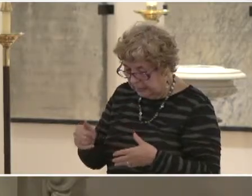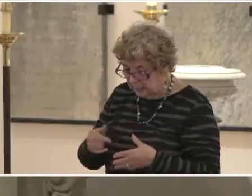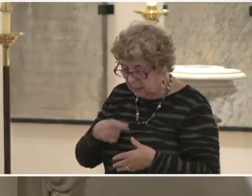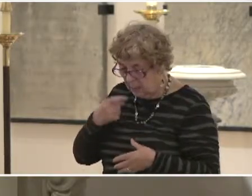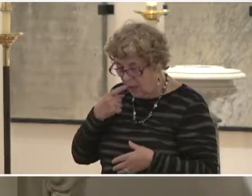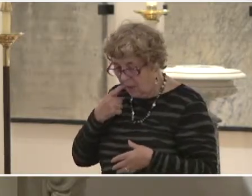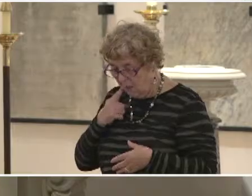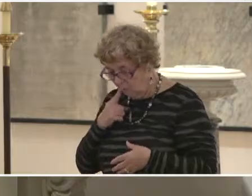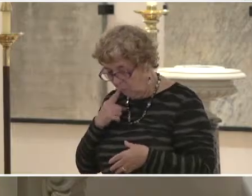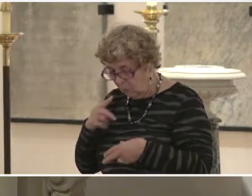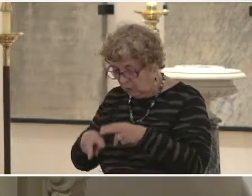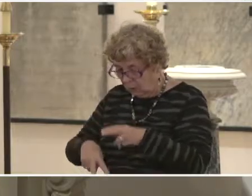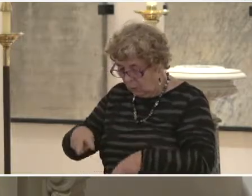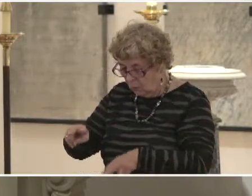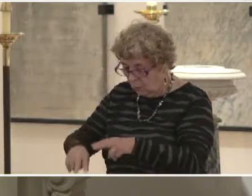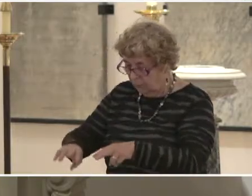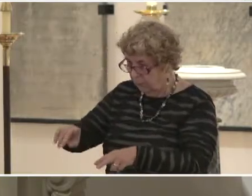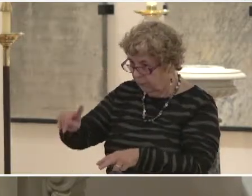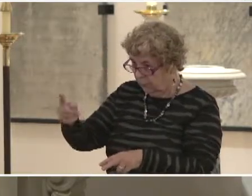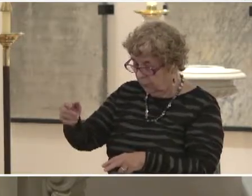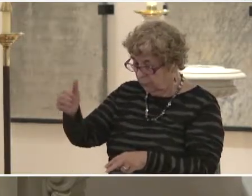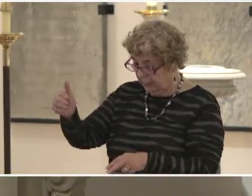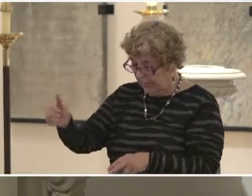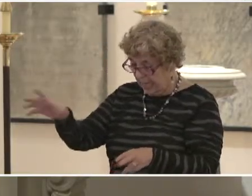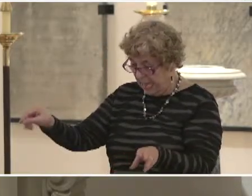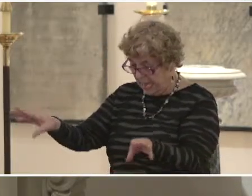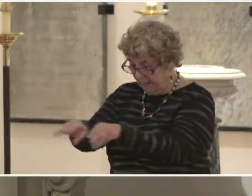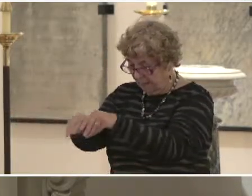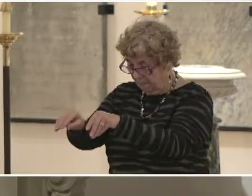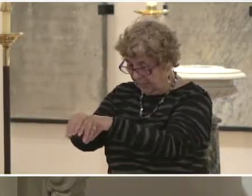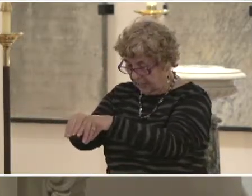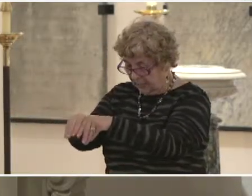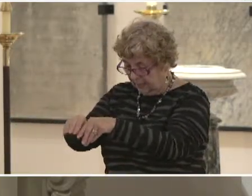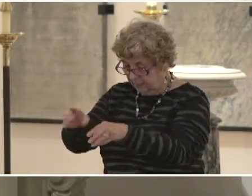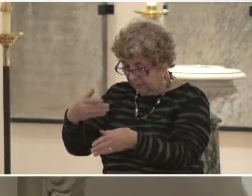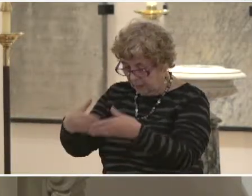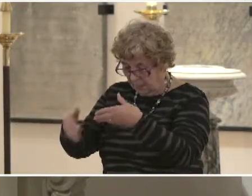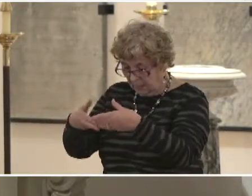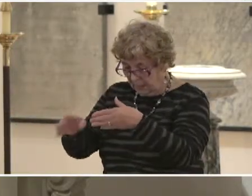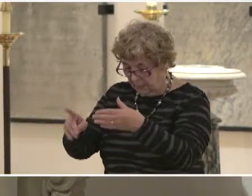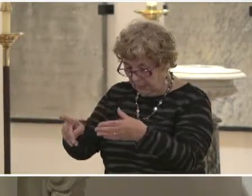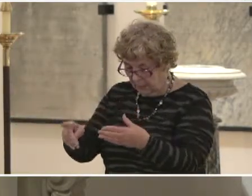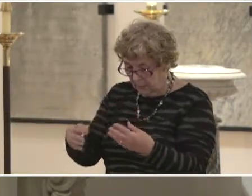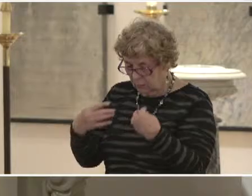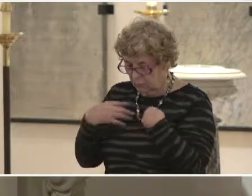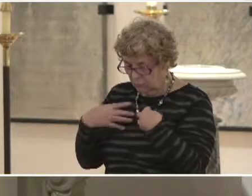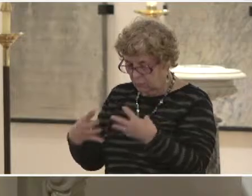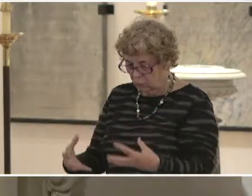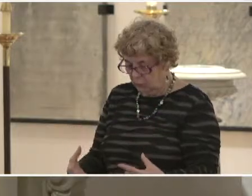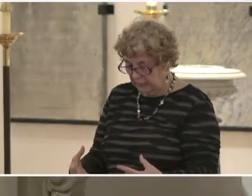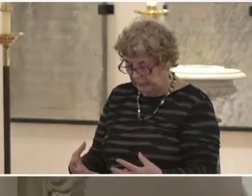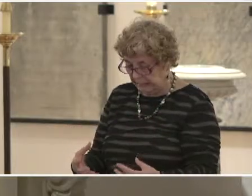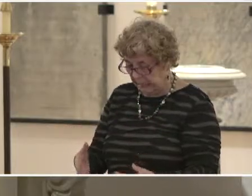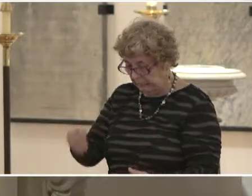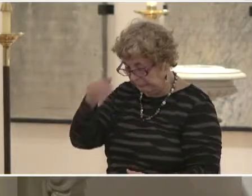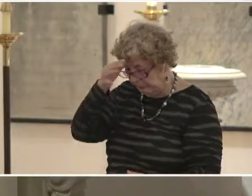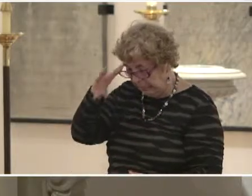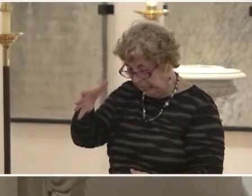What if faith is waiting for God to show up and help this broken